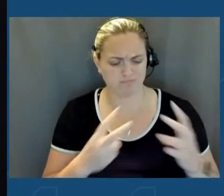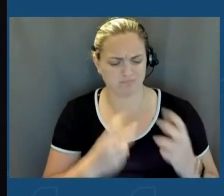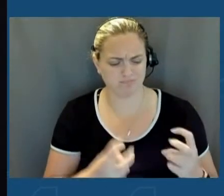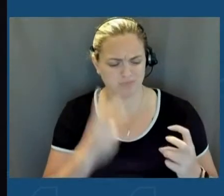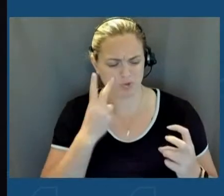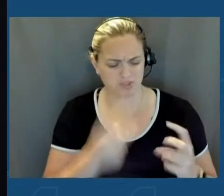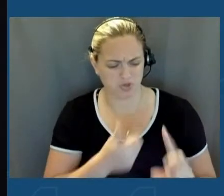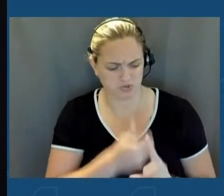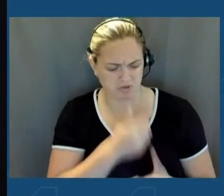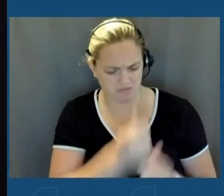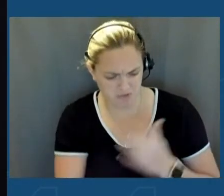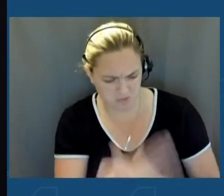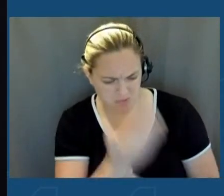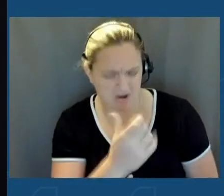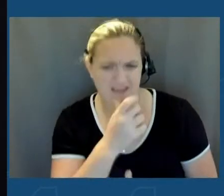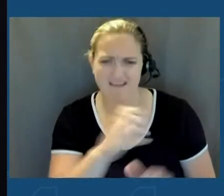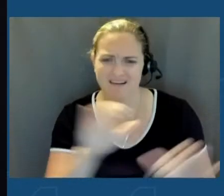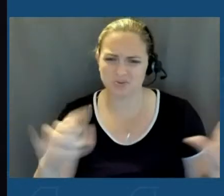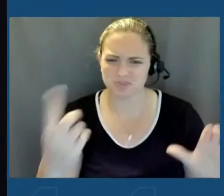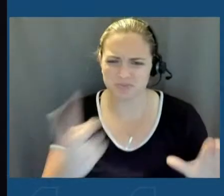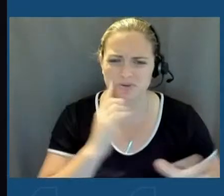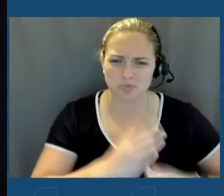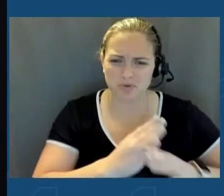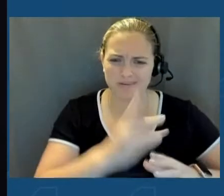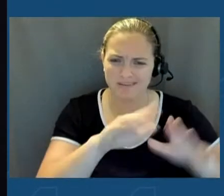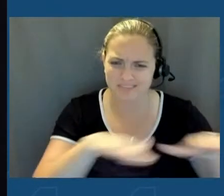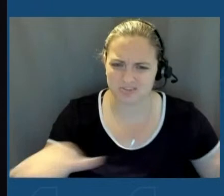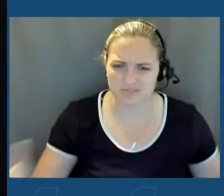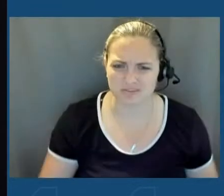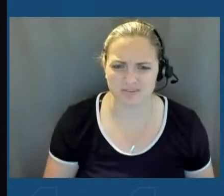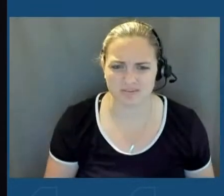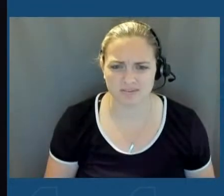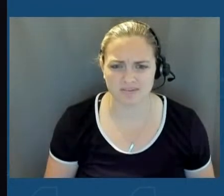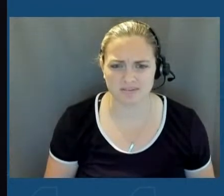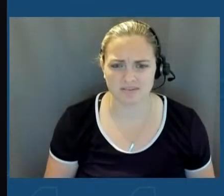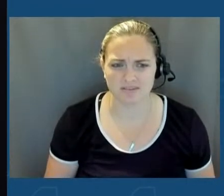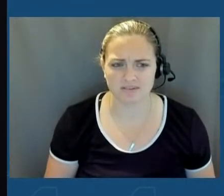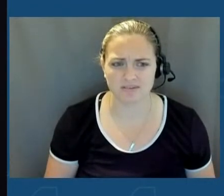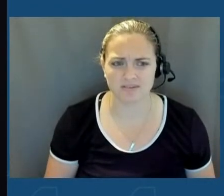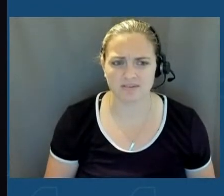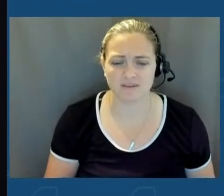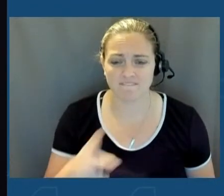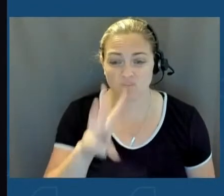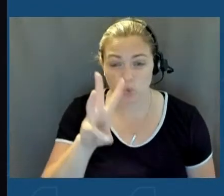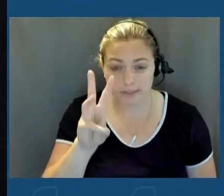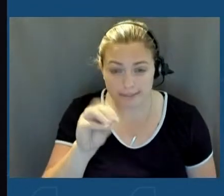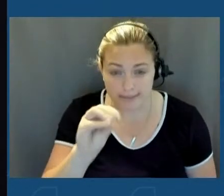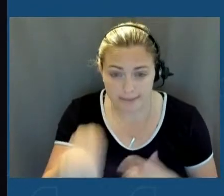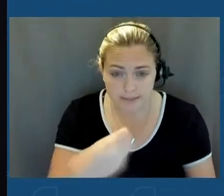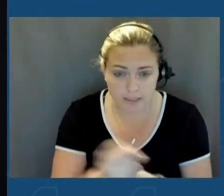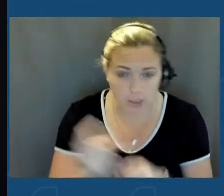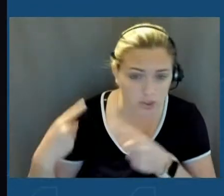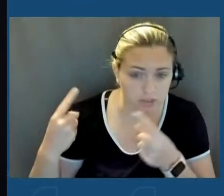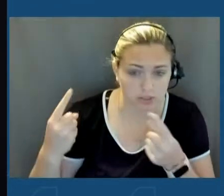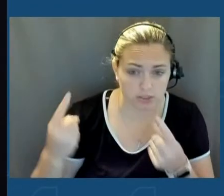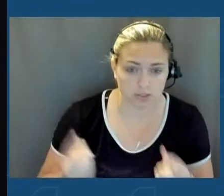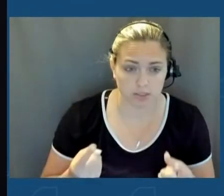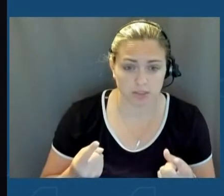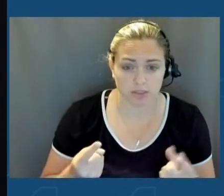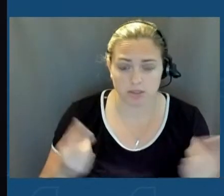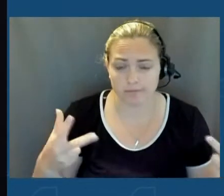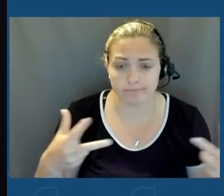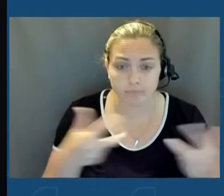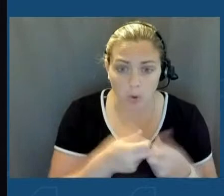and not take action to protect these innocent children? For 60 years, car